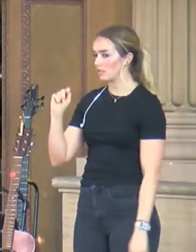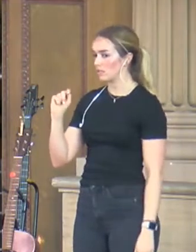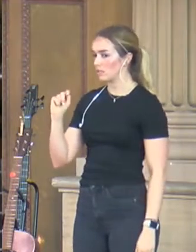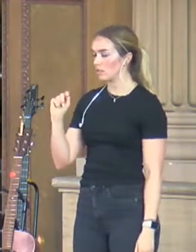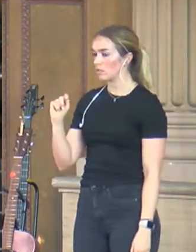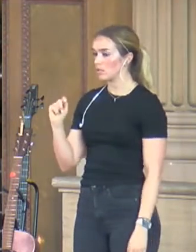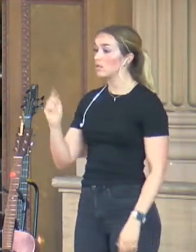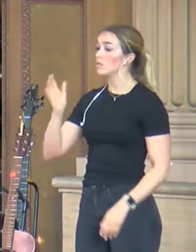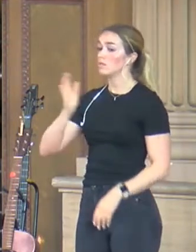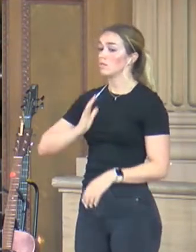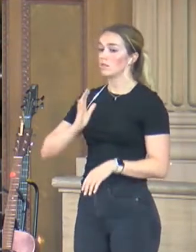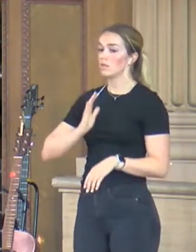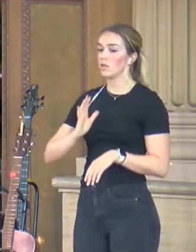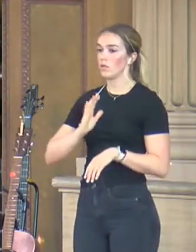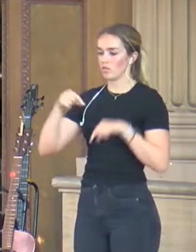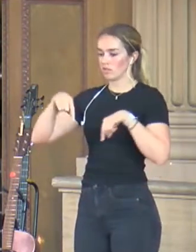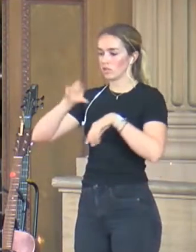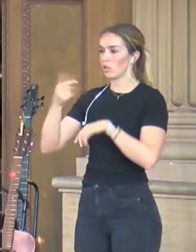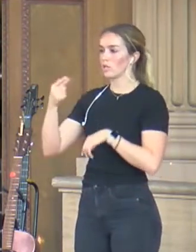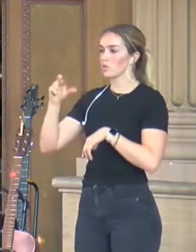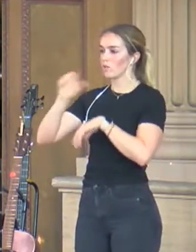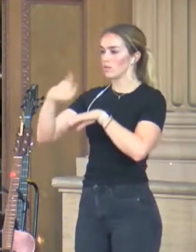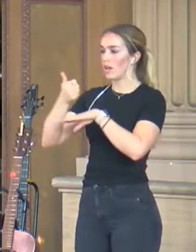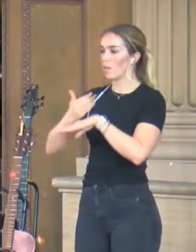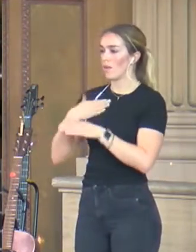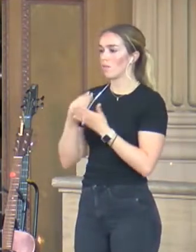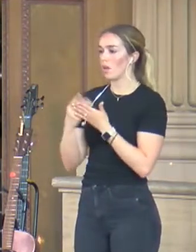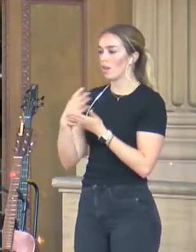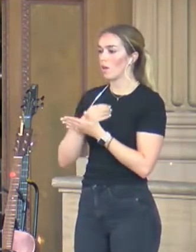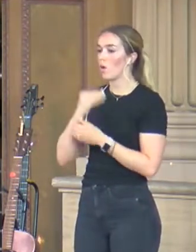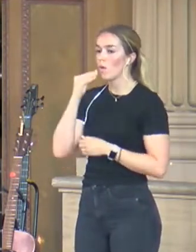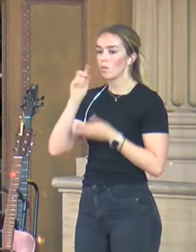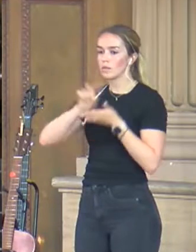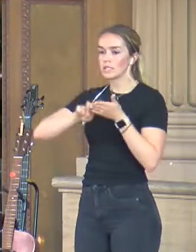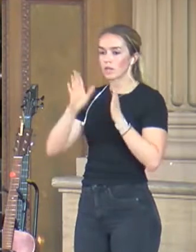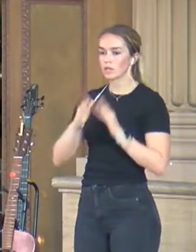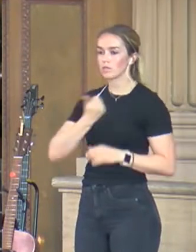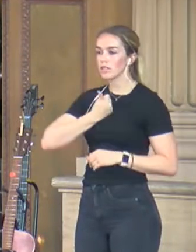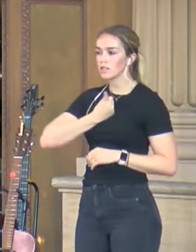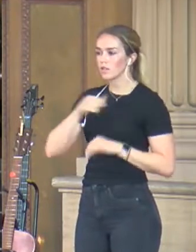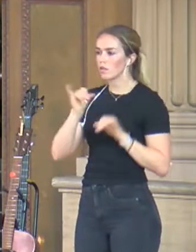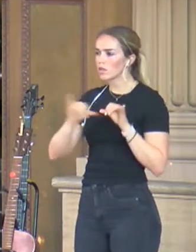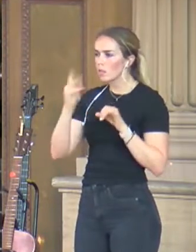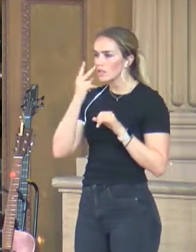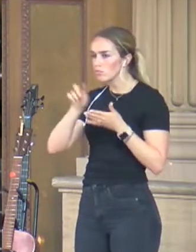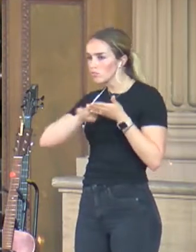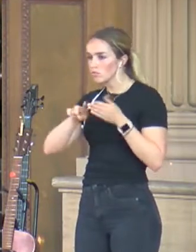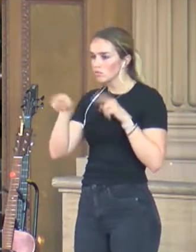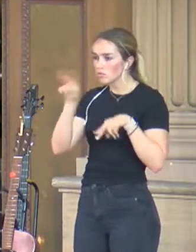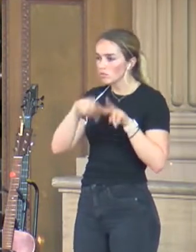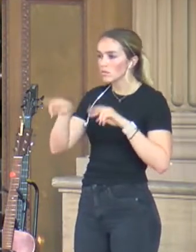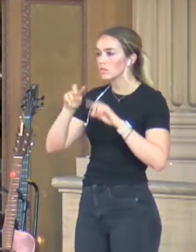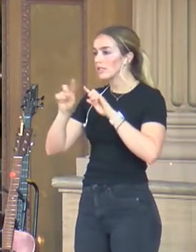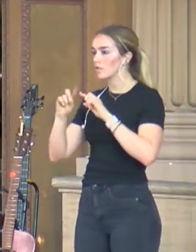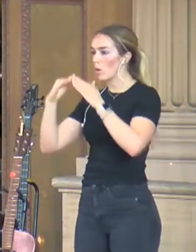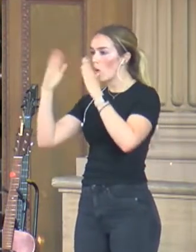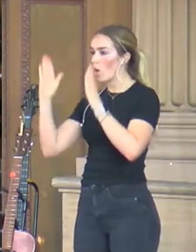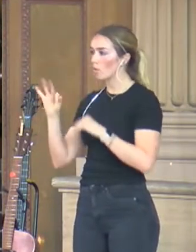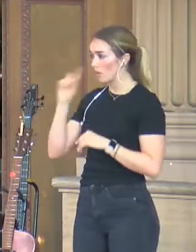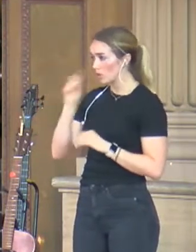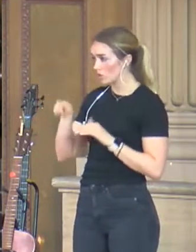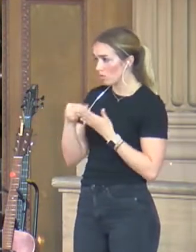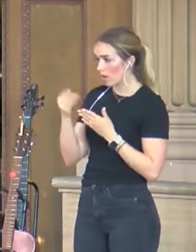Back when we were planning the church, I earned a chunk of my income as a home inspector. And one common thing that we would look for when we went into people's houses to decide if they should